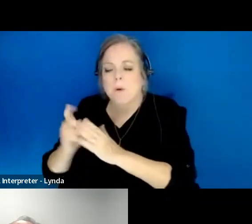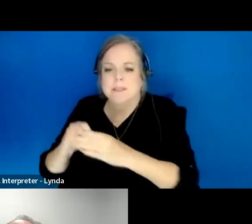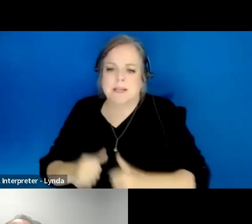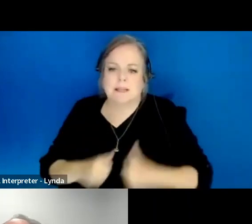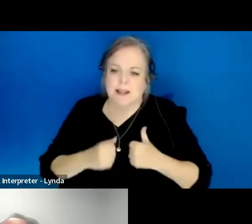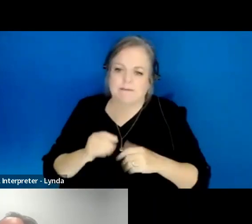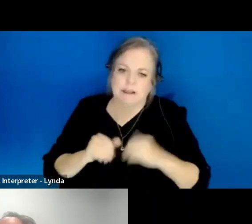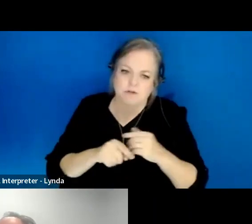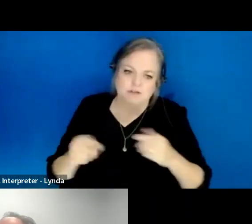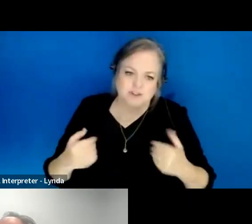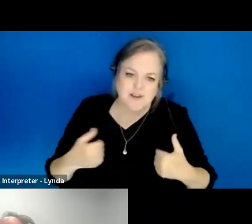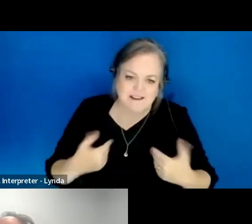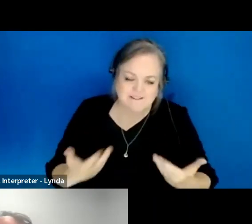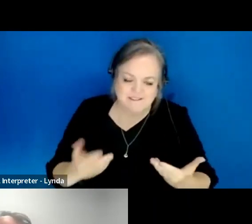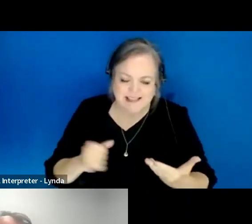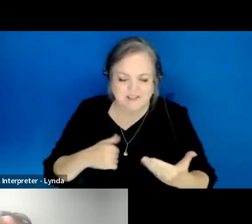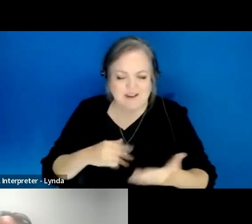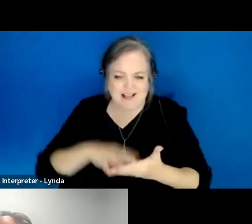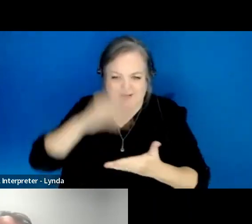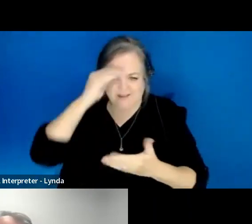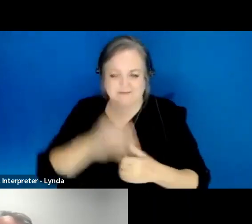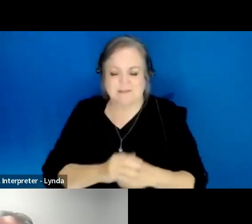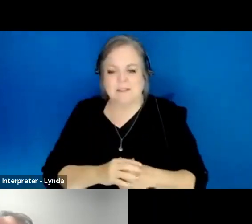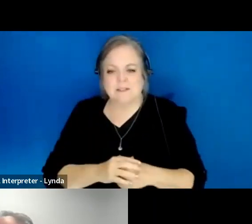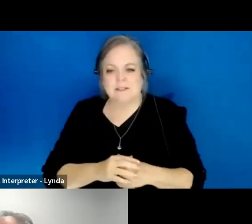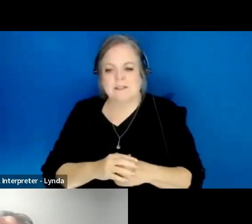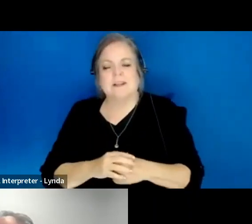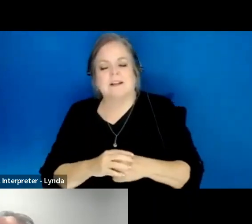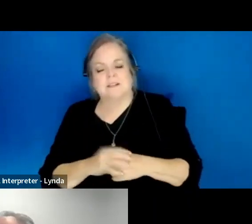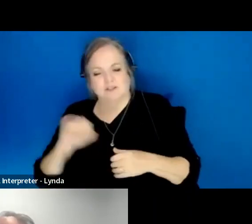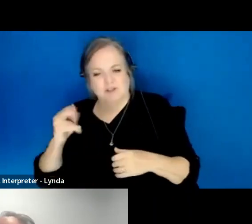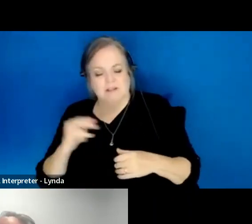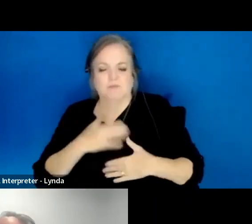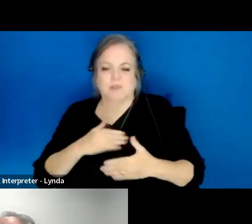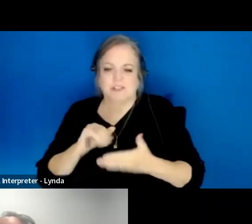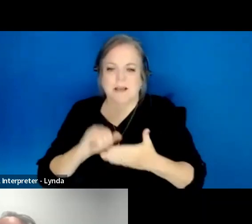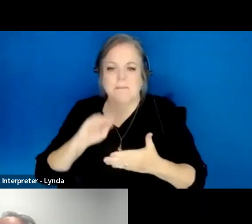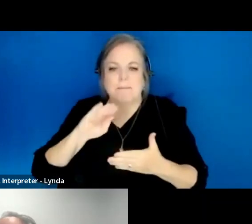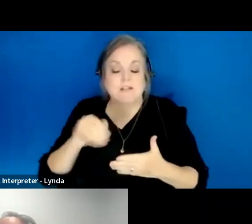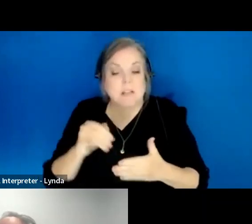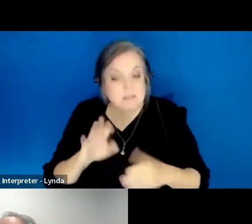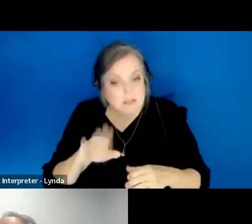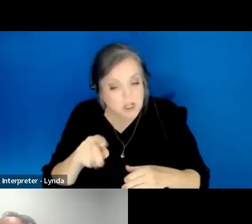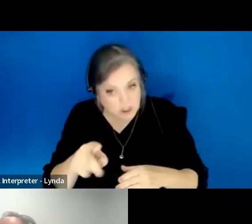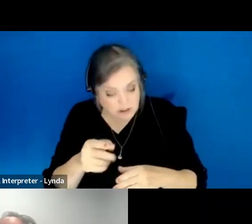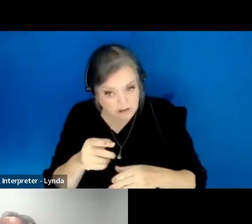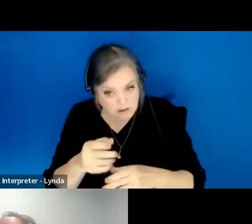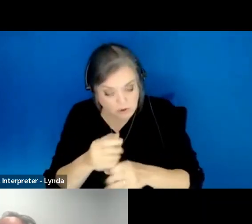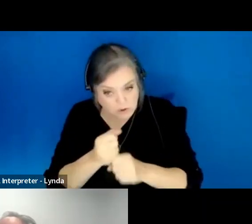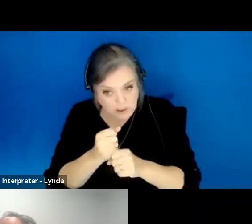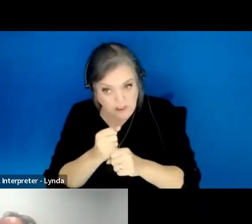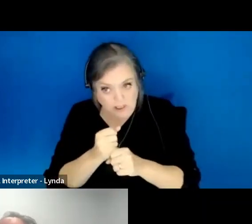you have. That's what I learned. No, appreciate that, BJ. Just real quickly, so did you get